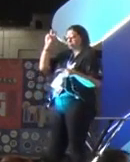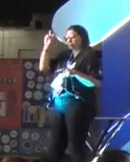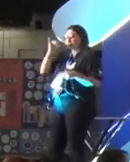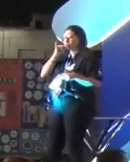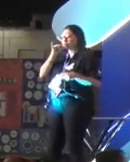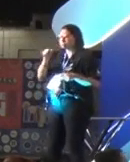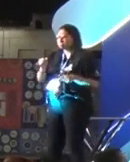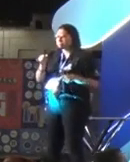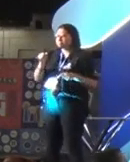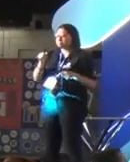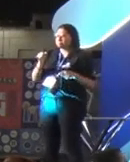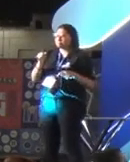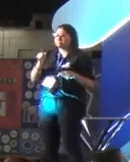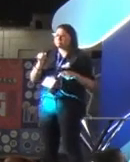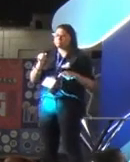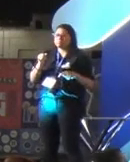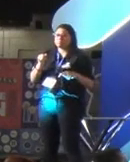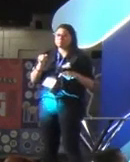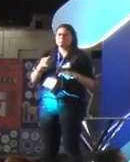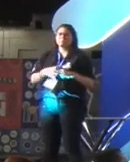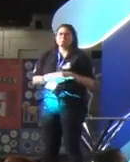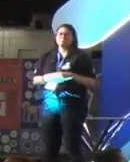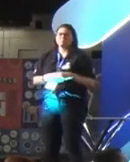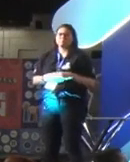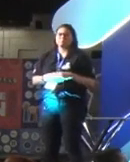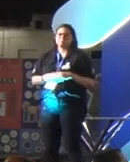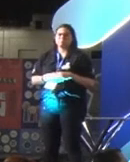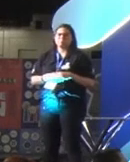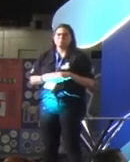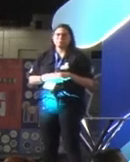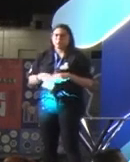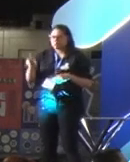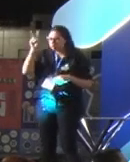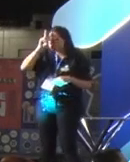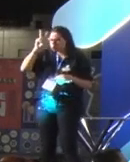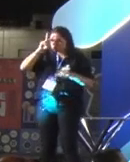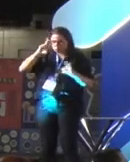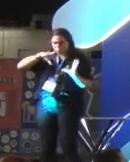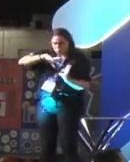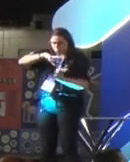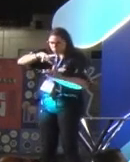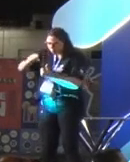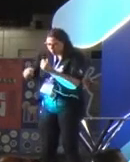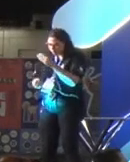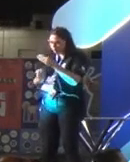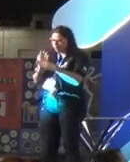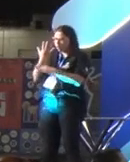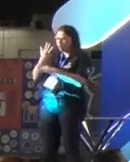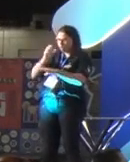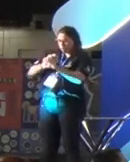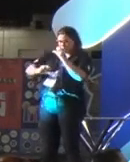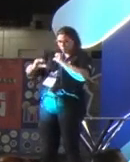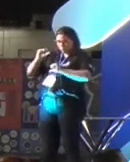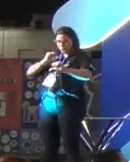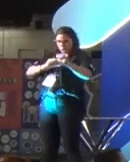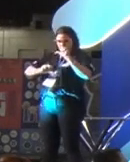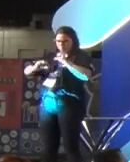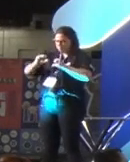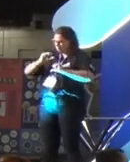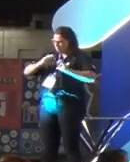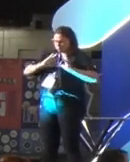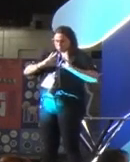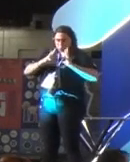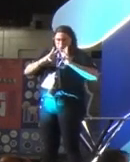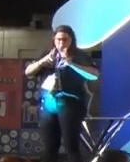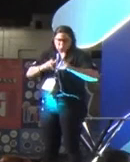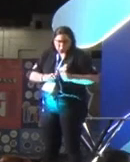a donut-shaped universe. And it just changes the frame of who gets to be a